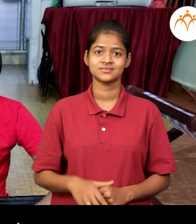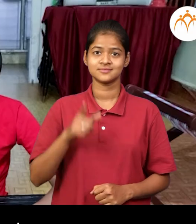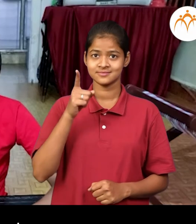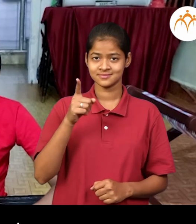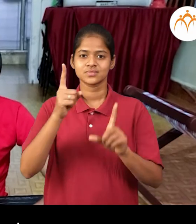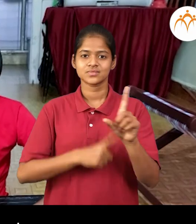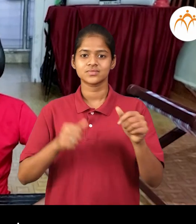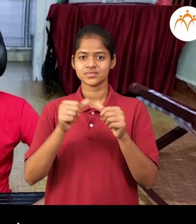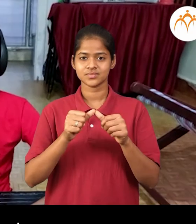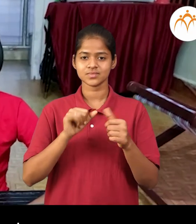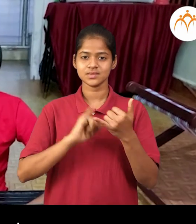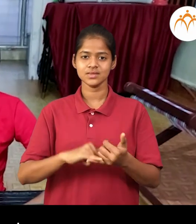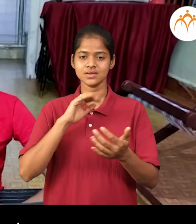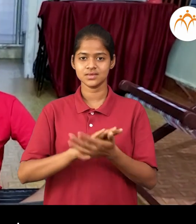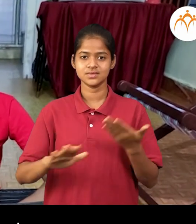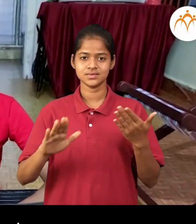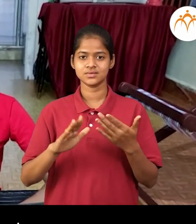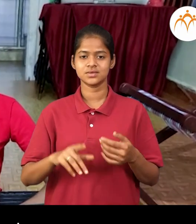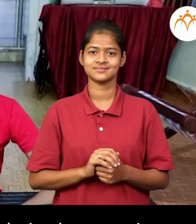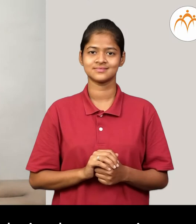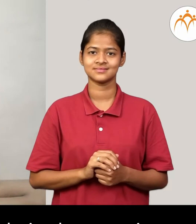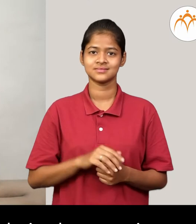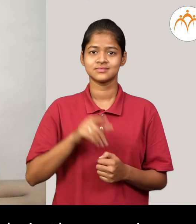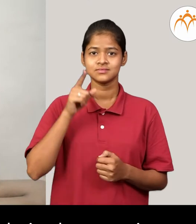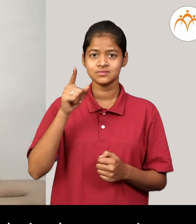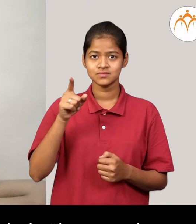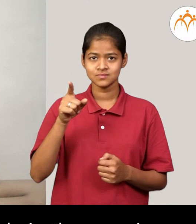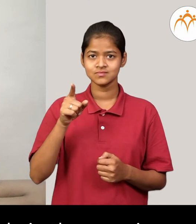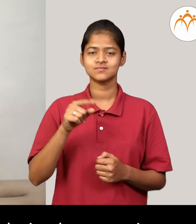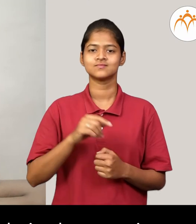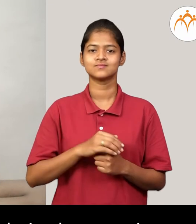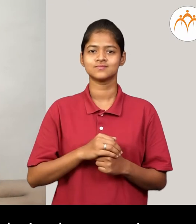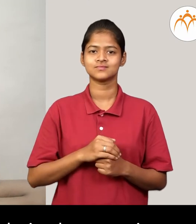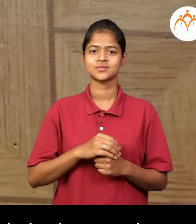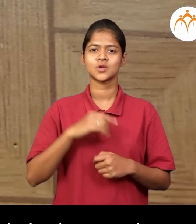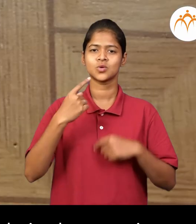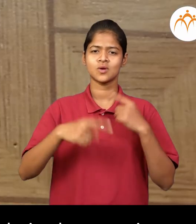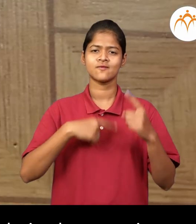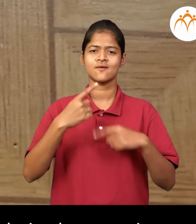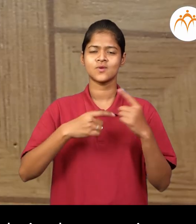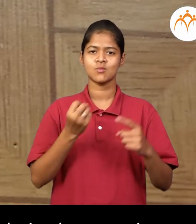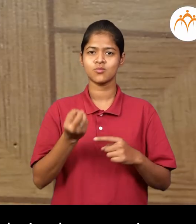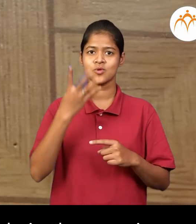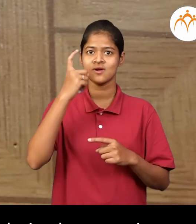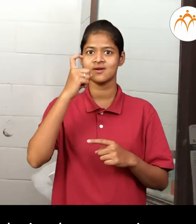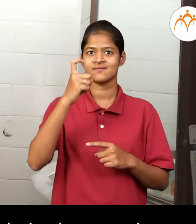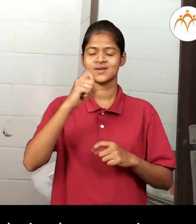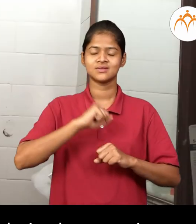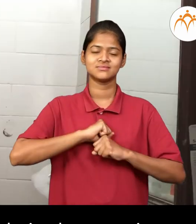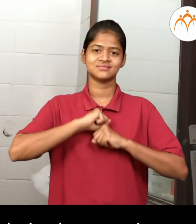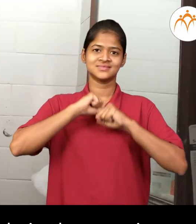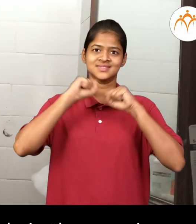This is Yash. Yash gets up at 7 o'clock in the morning,